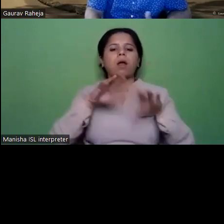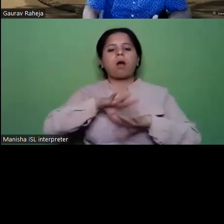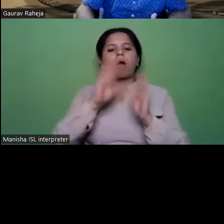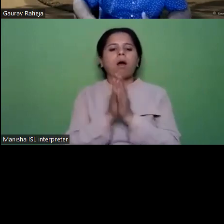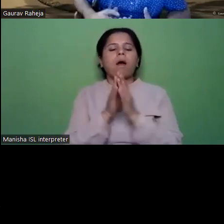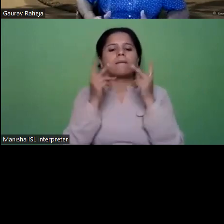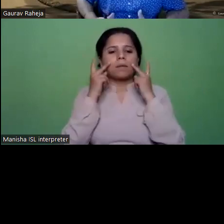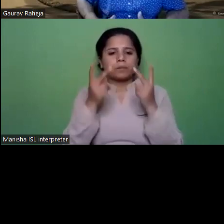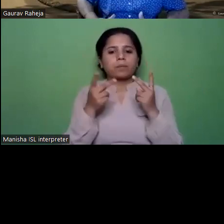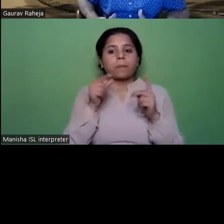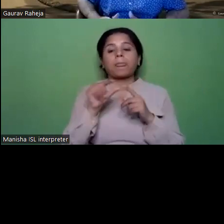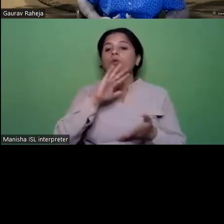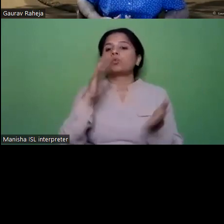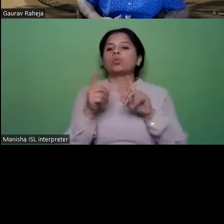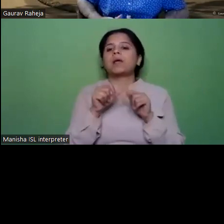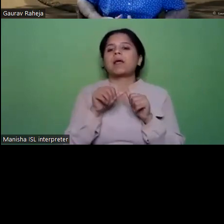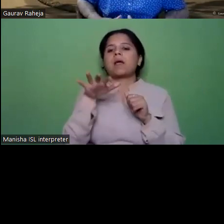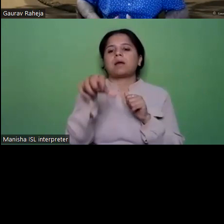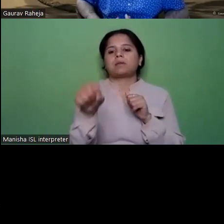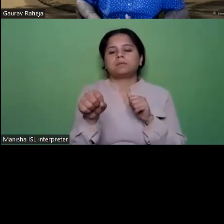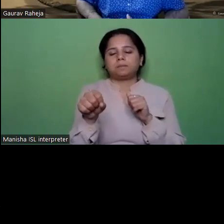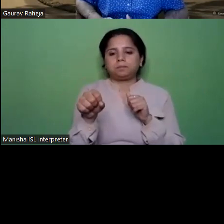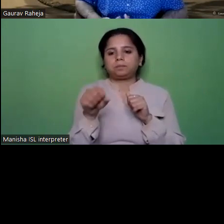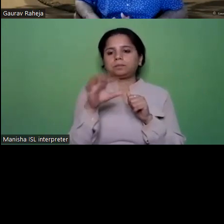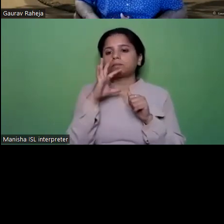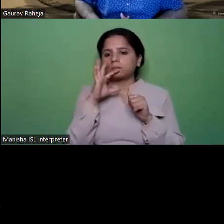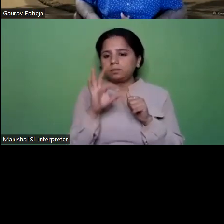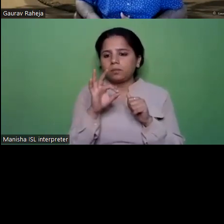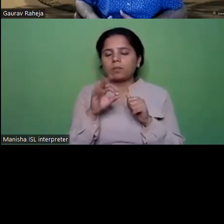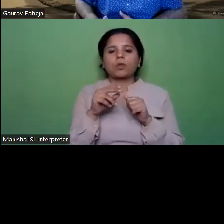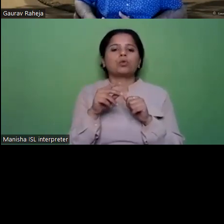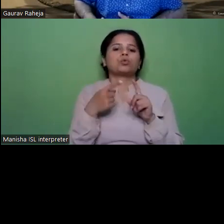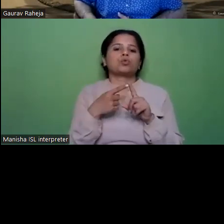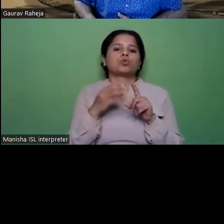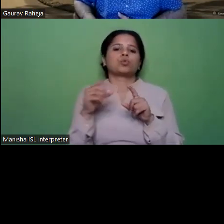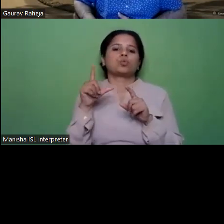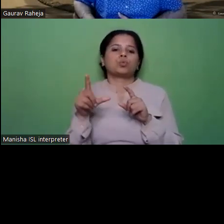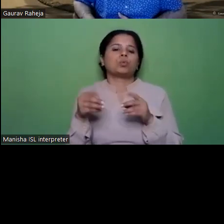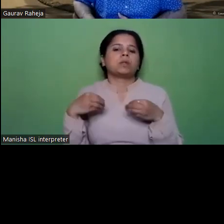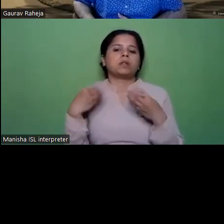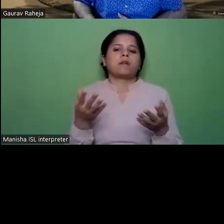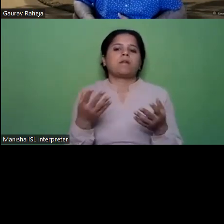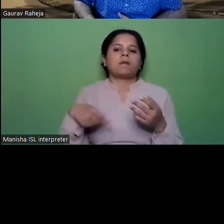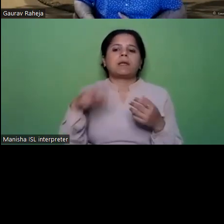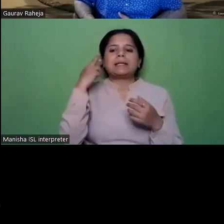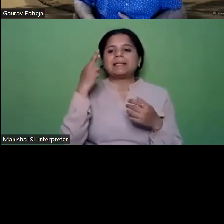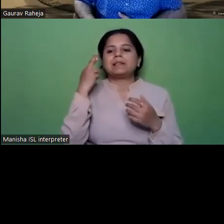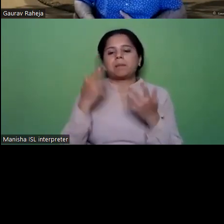So universal access is ultimately a tool to provide reasonable